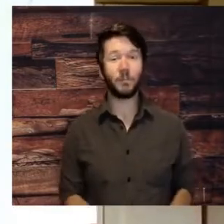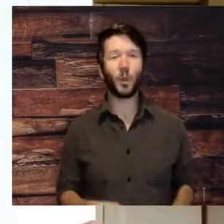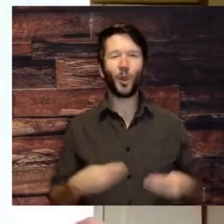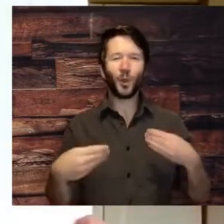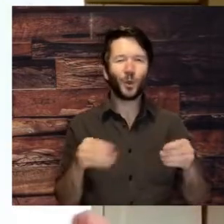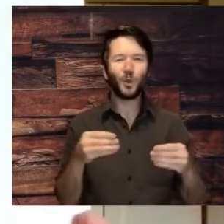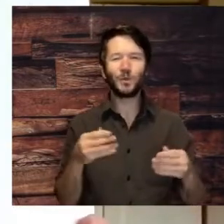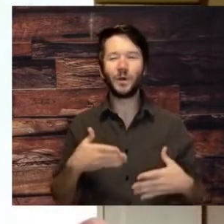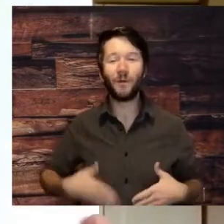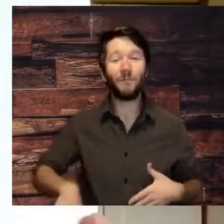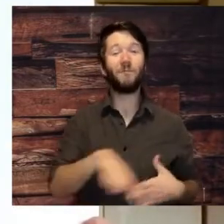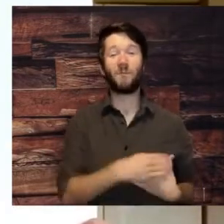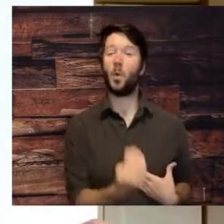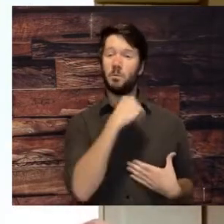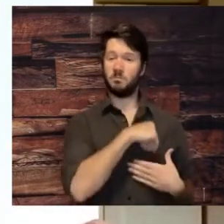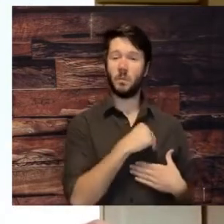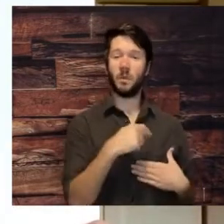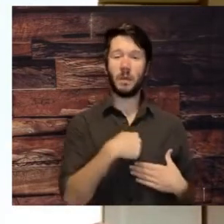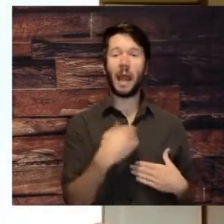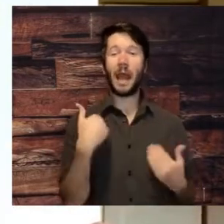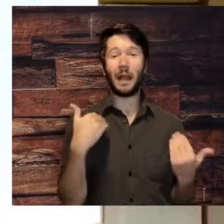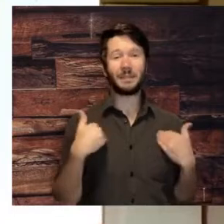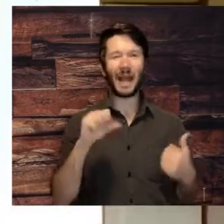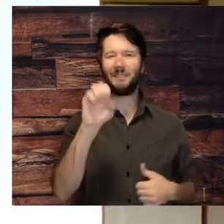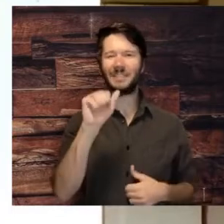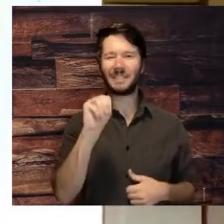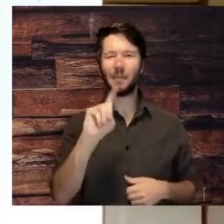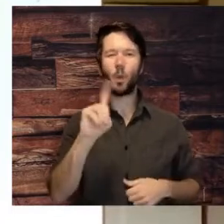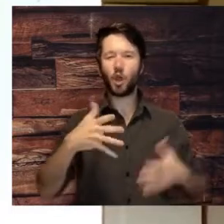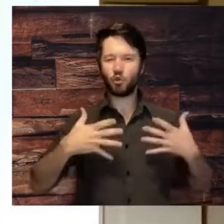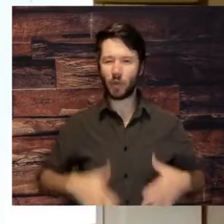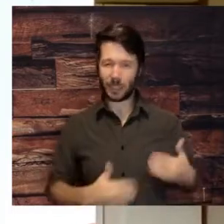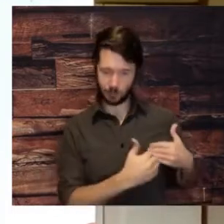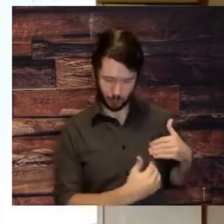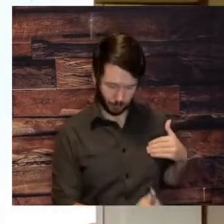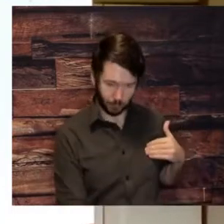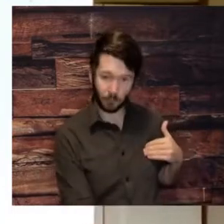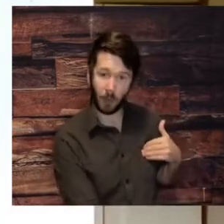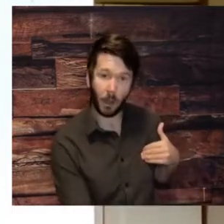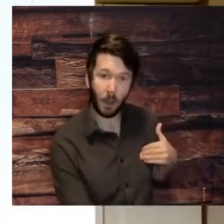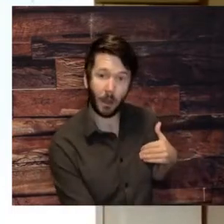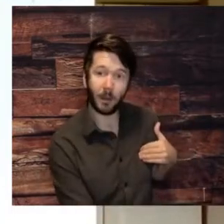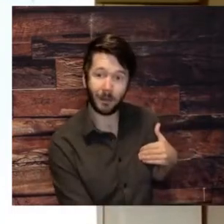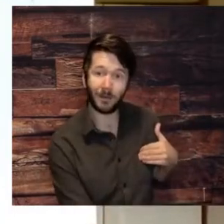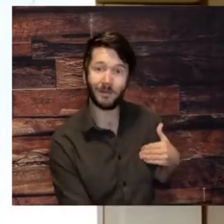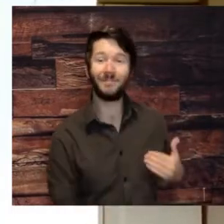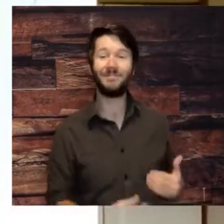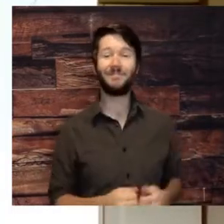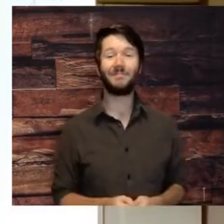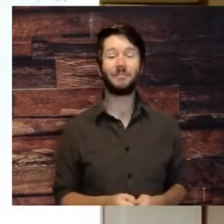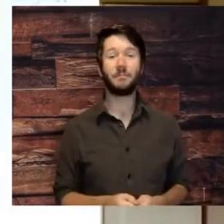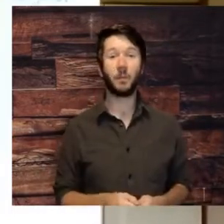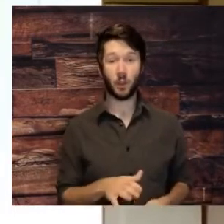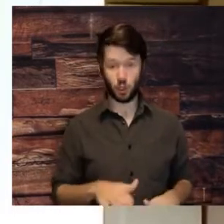waist. It's loose and folded over at the top, so there's a seam where the dress fabric crosses over itself at her legs